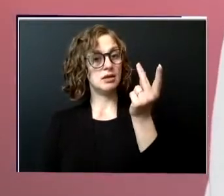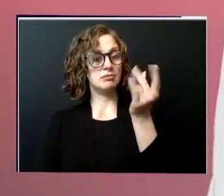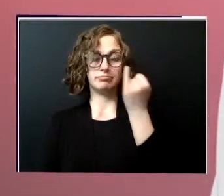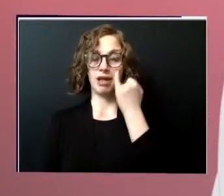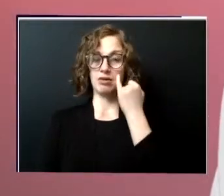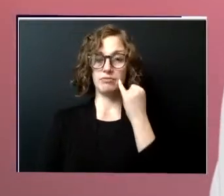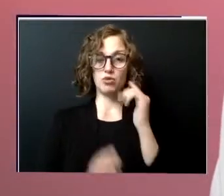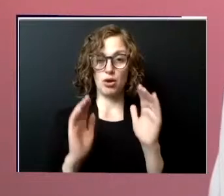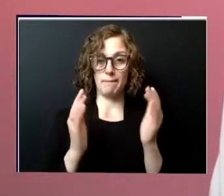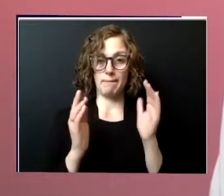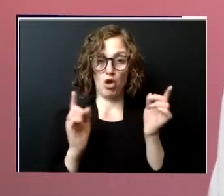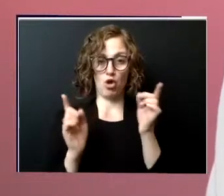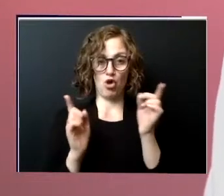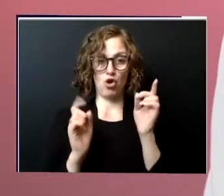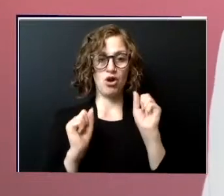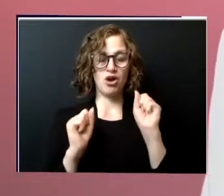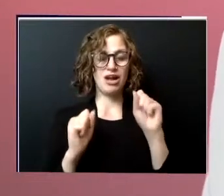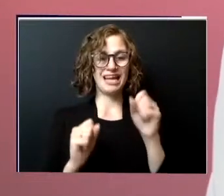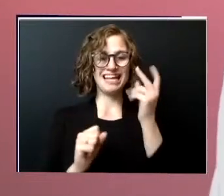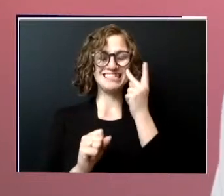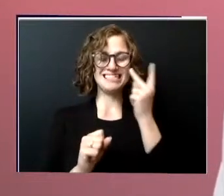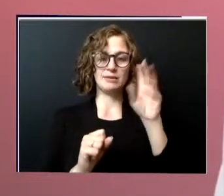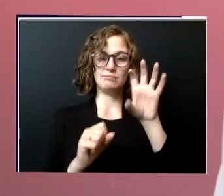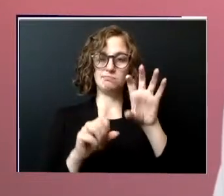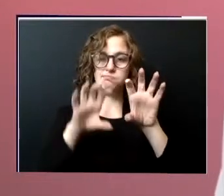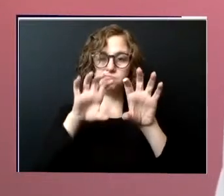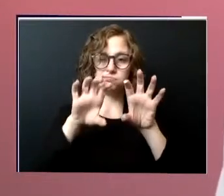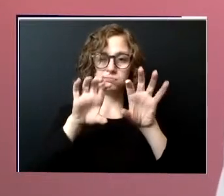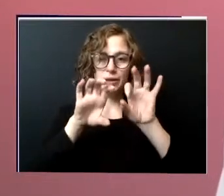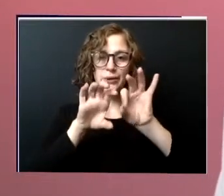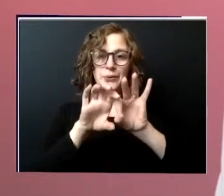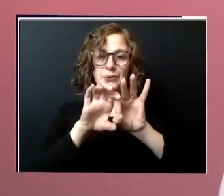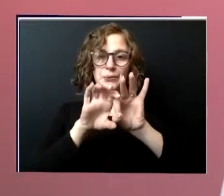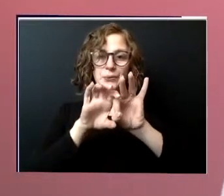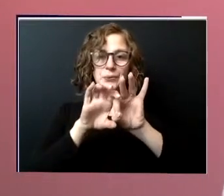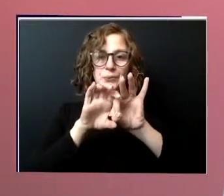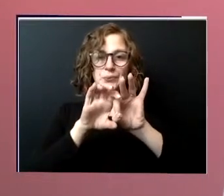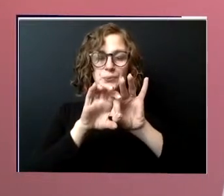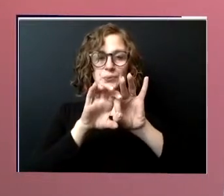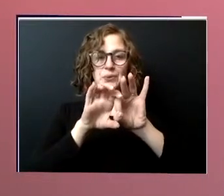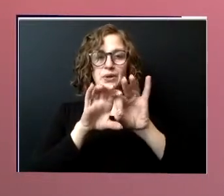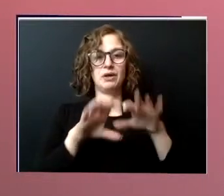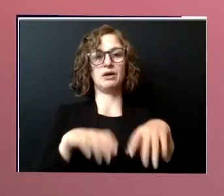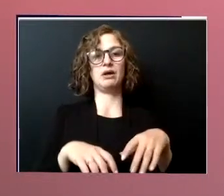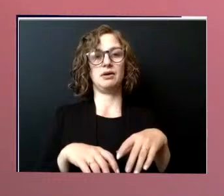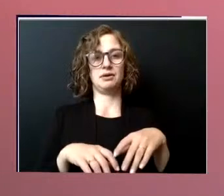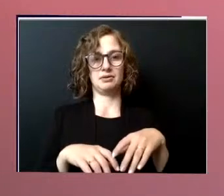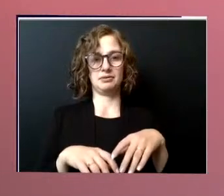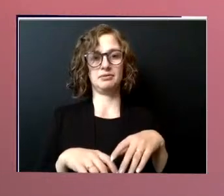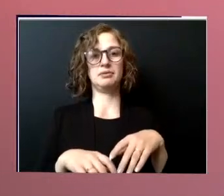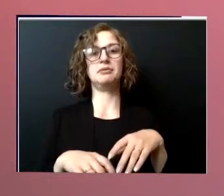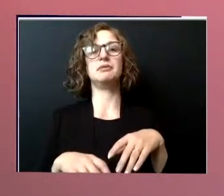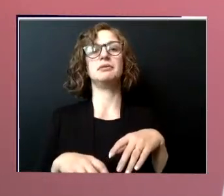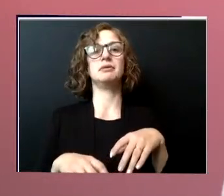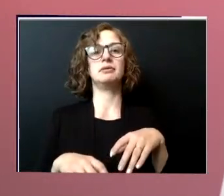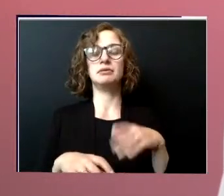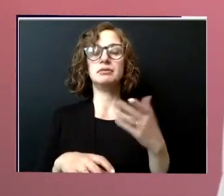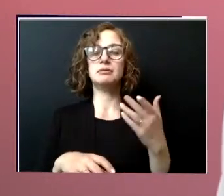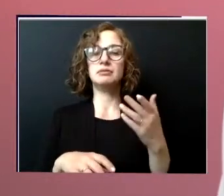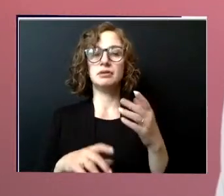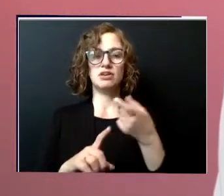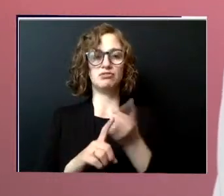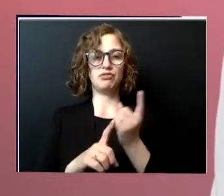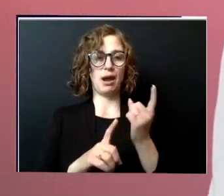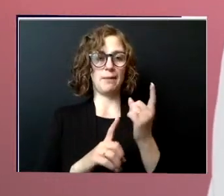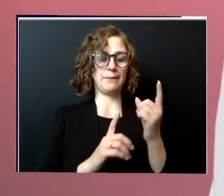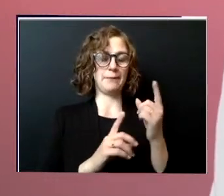a hole at the upper part of the ventricular septum, which goes from the tip of the heart